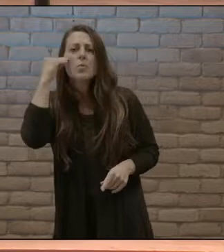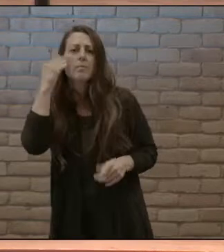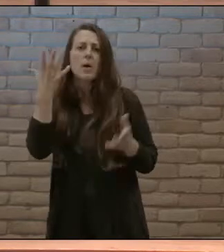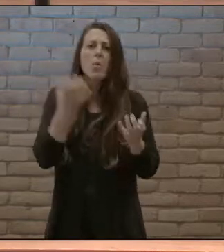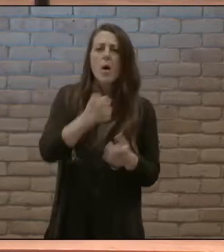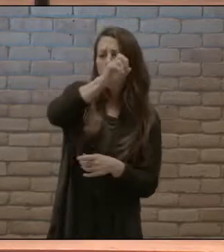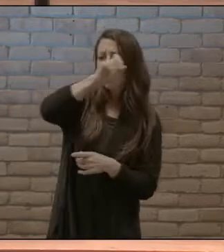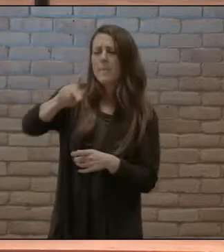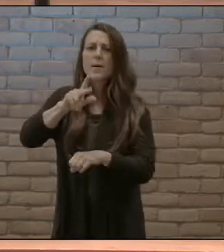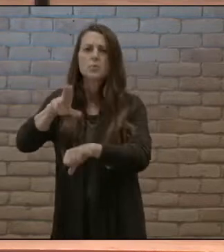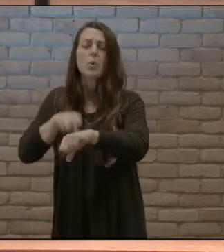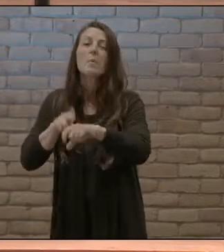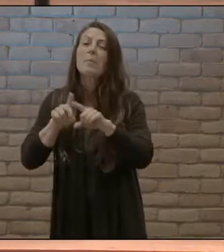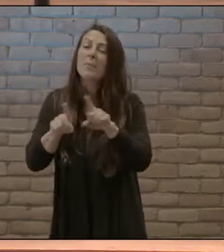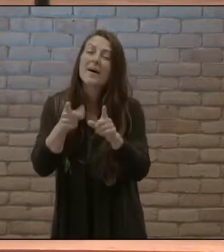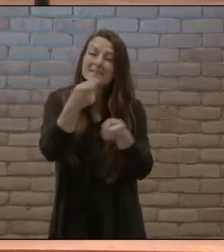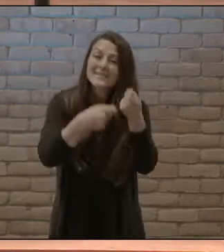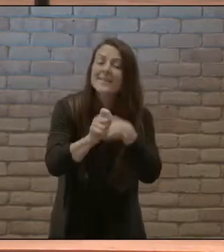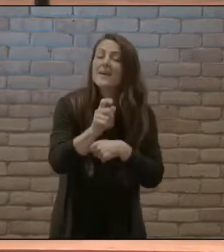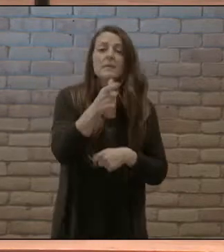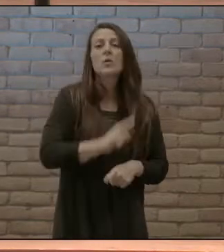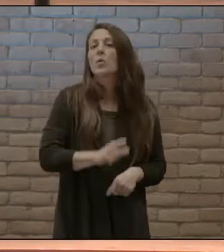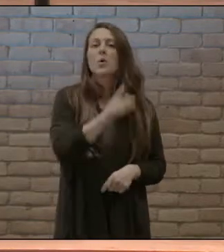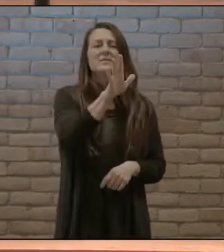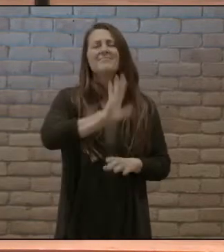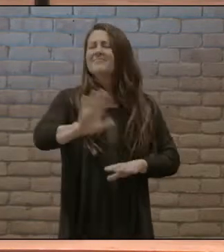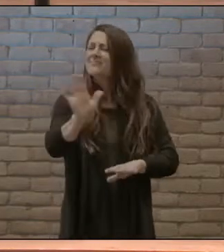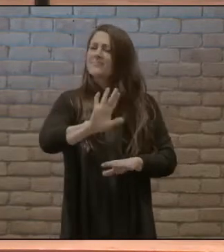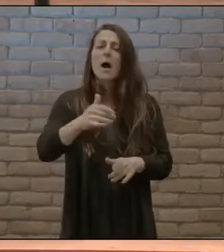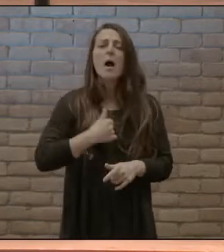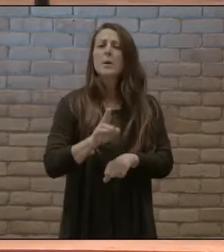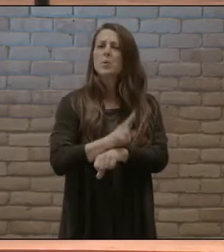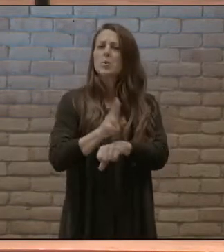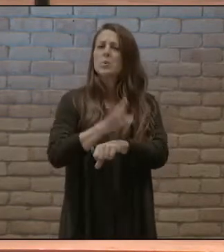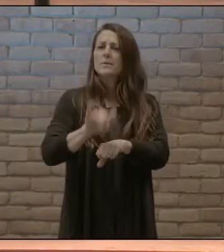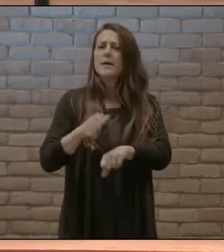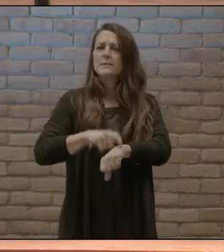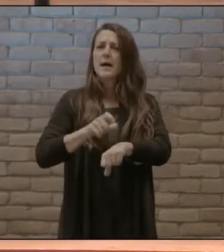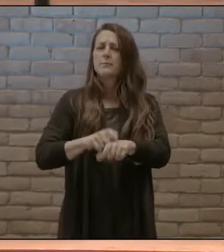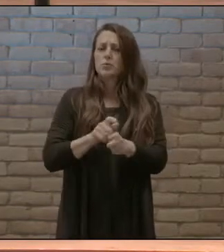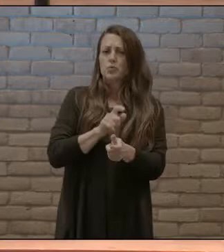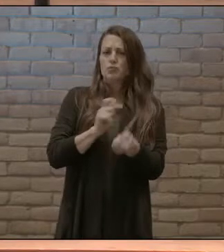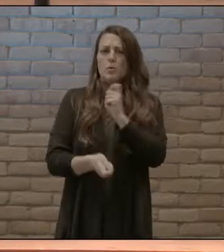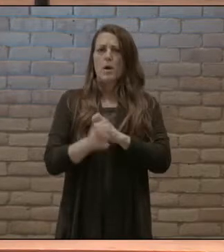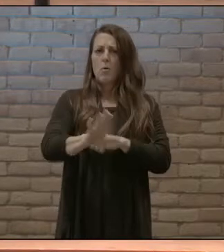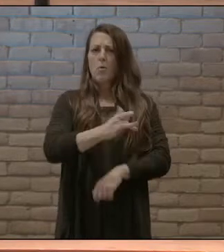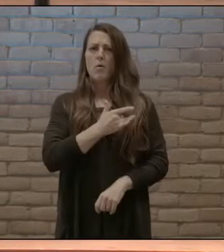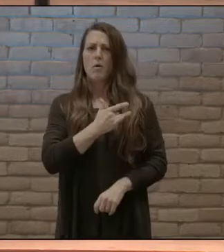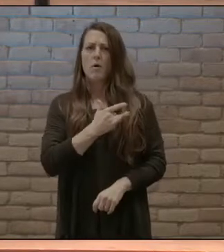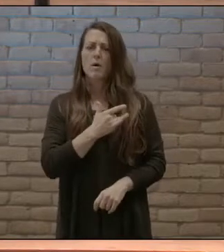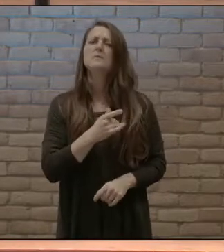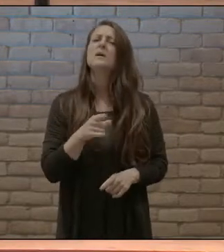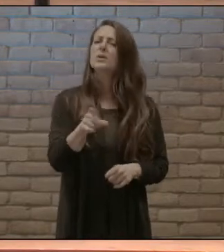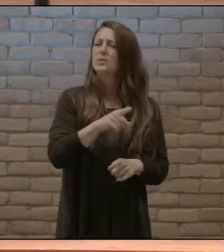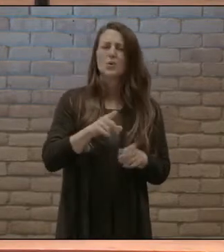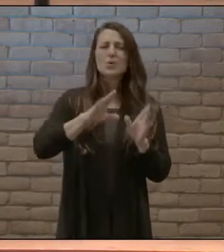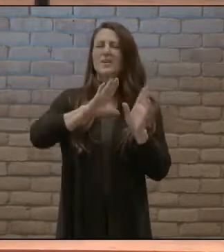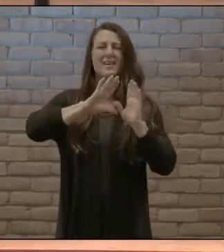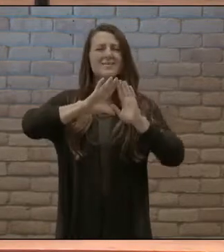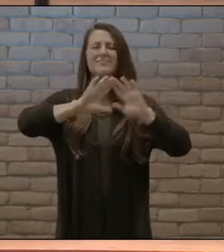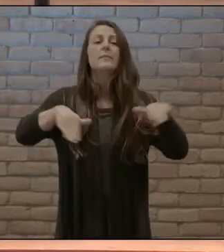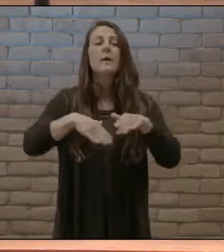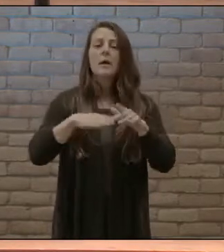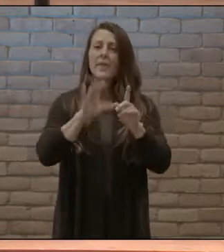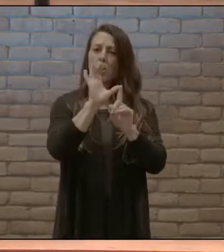back to normal, but instead, the Lord says, no, I'm going to use this time to transform you, to move you away from those